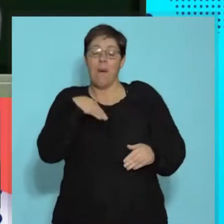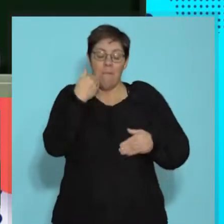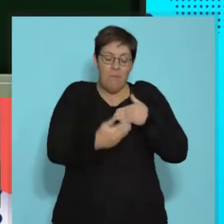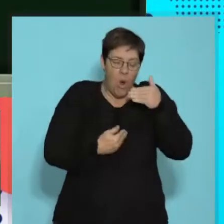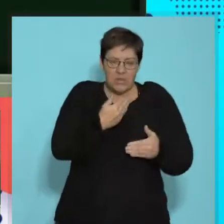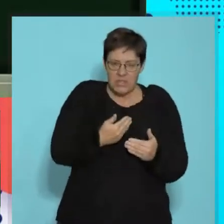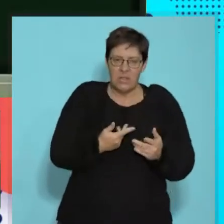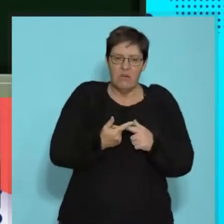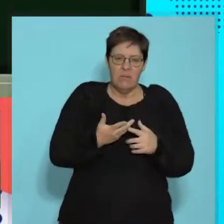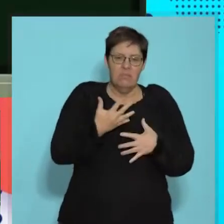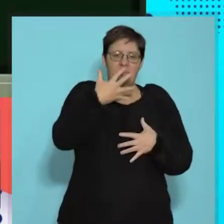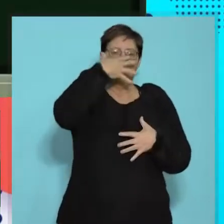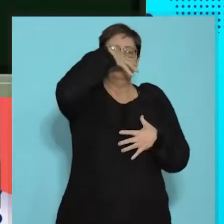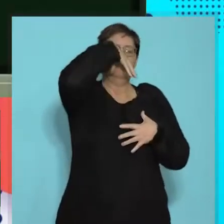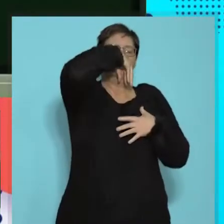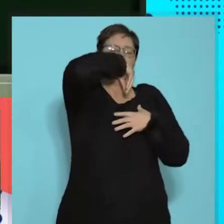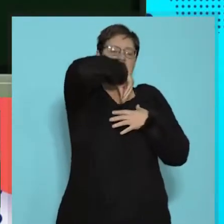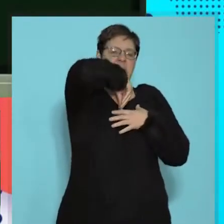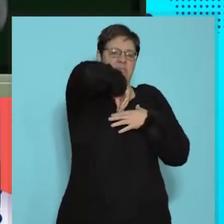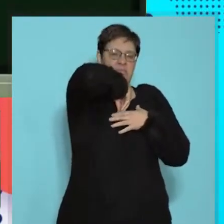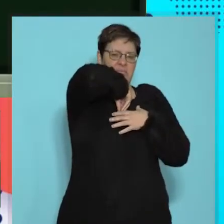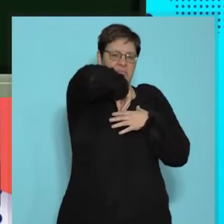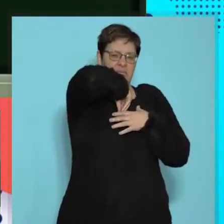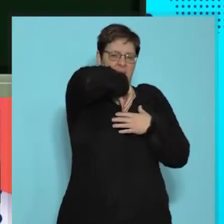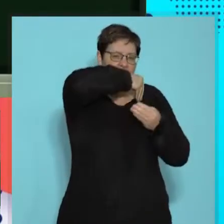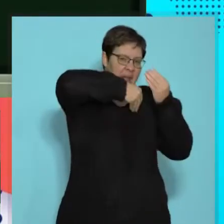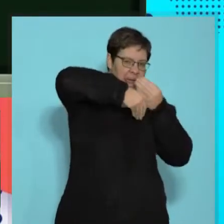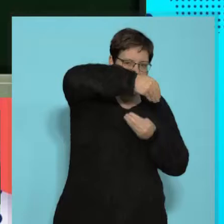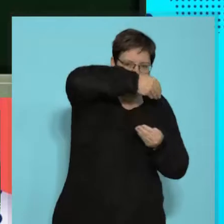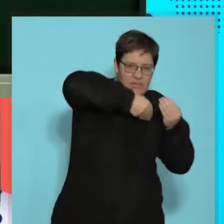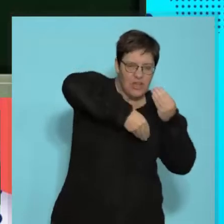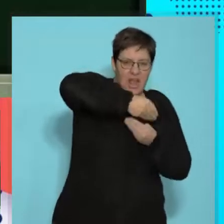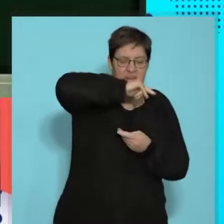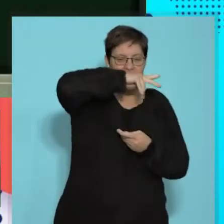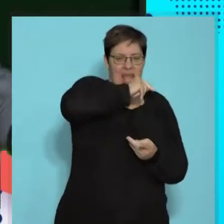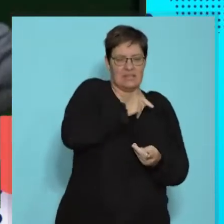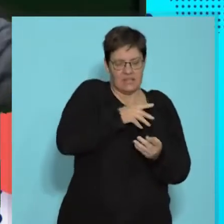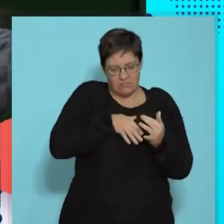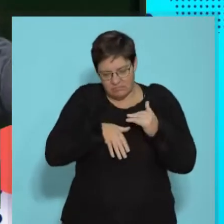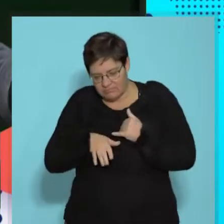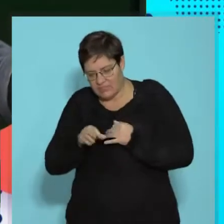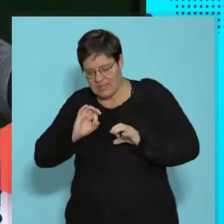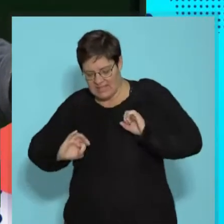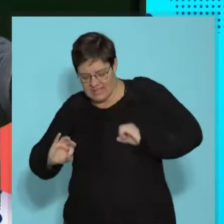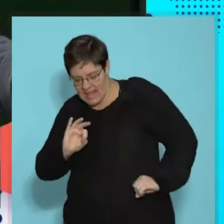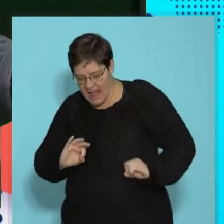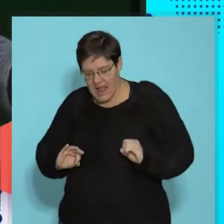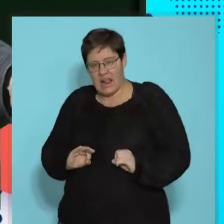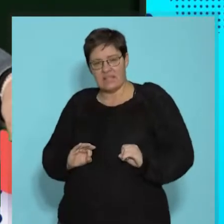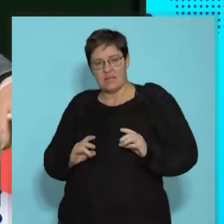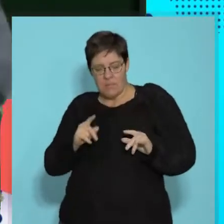whole process of breathing in, gases exchanging, going to the cells for